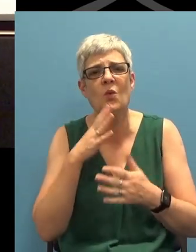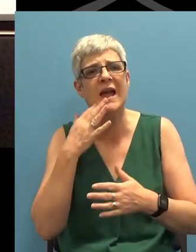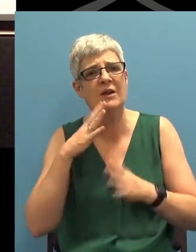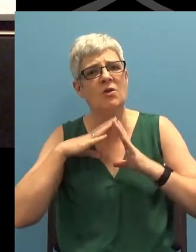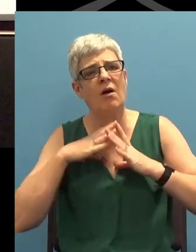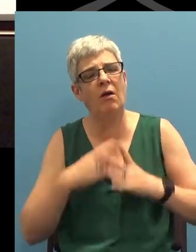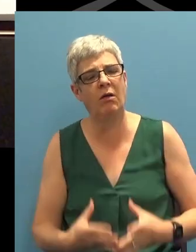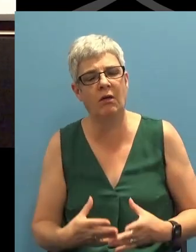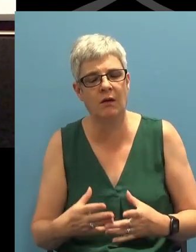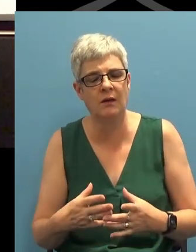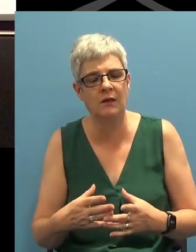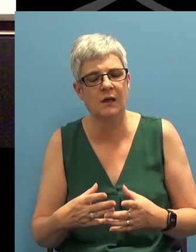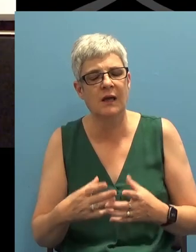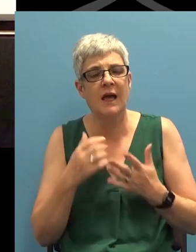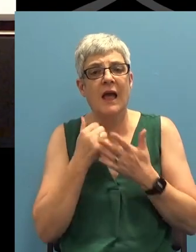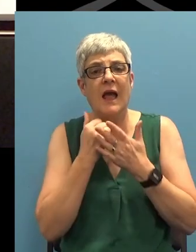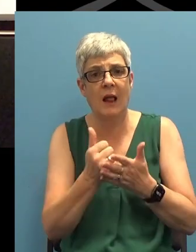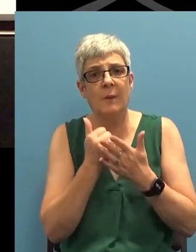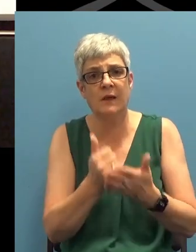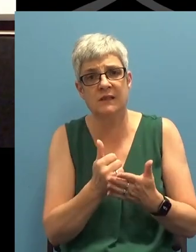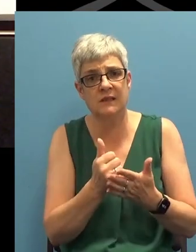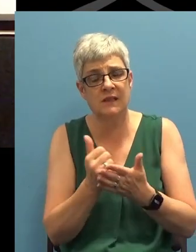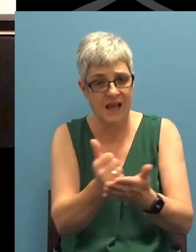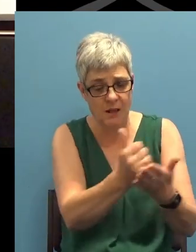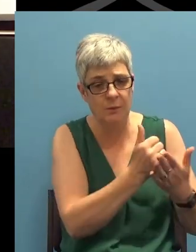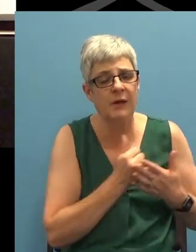Lord, help us to remember those people. Help us to